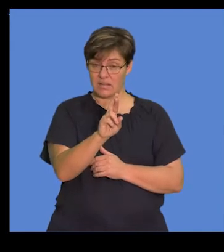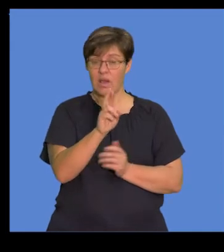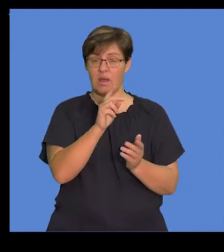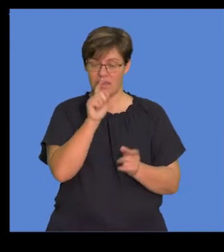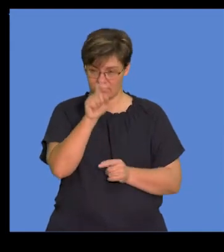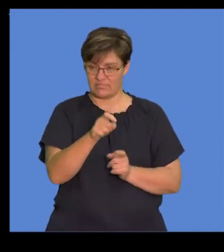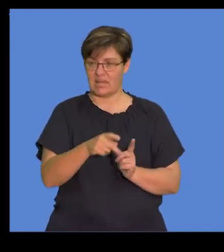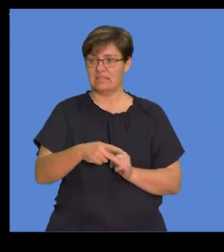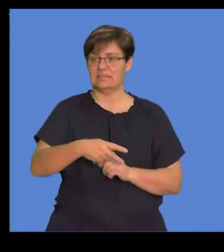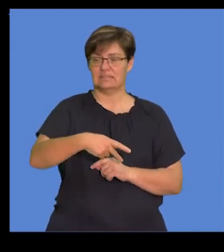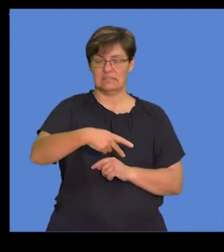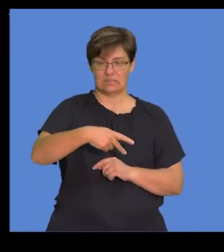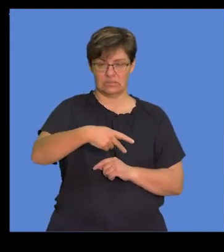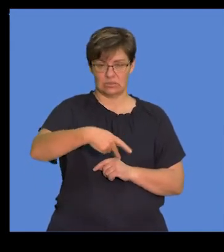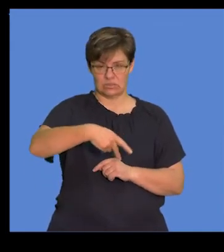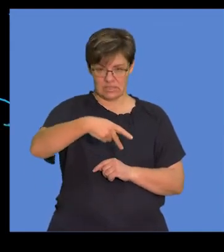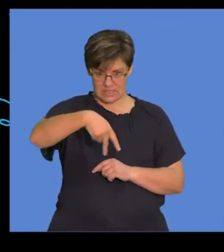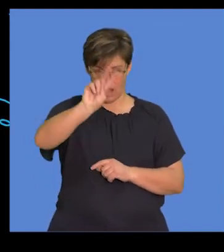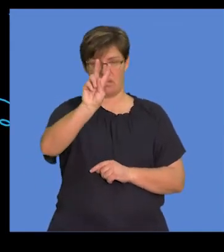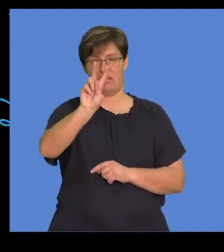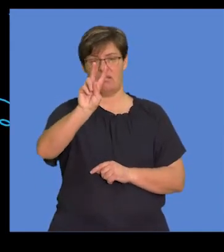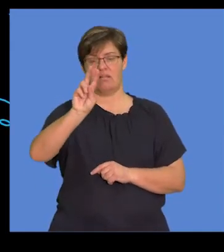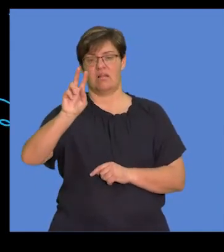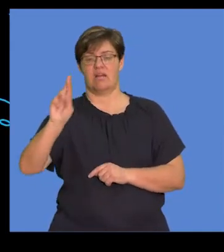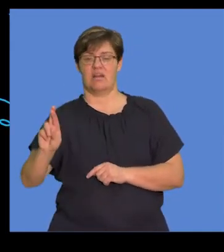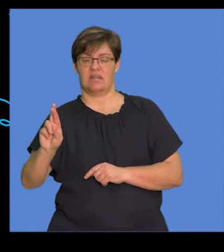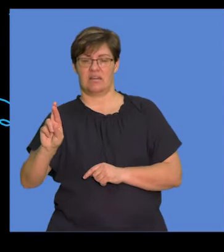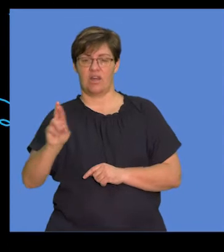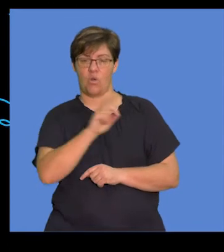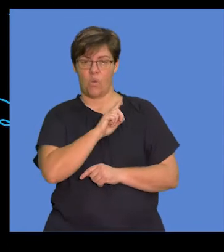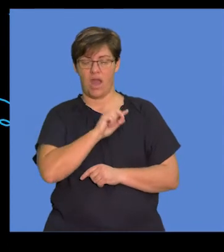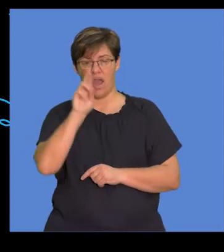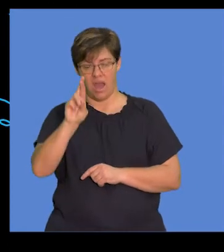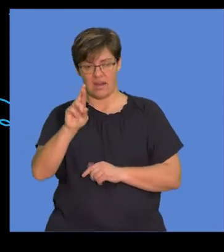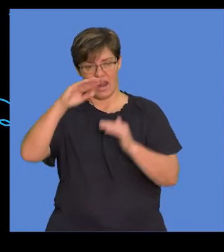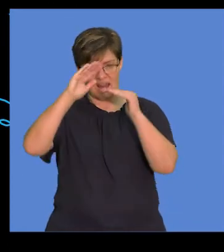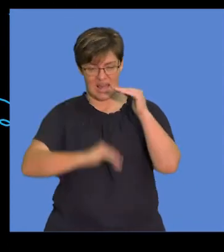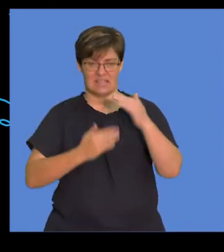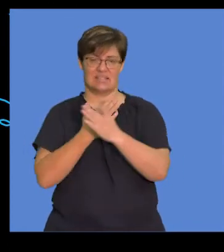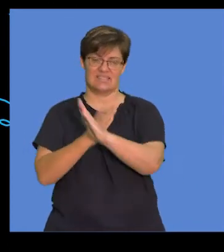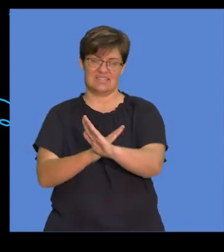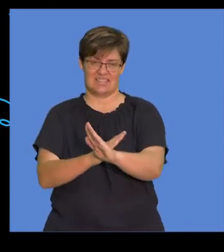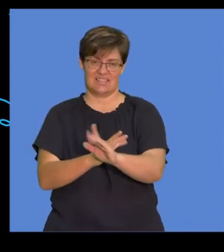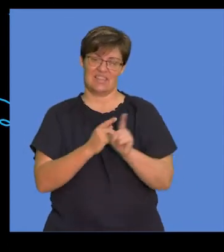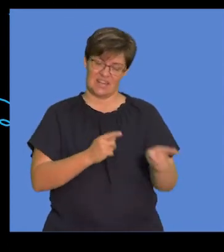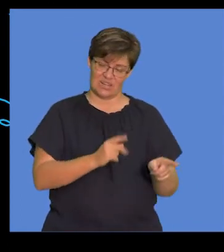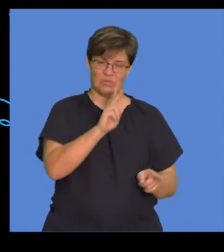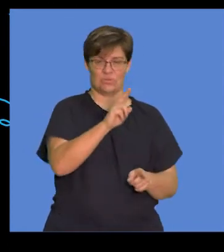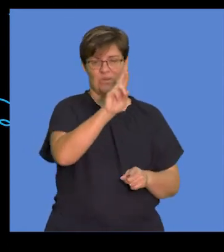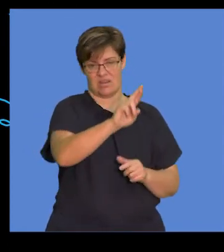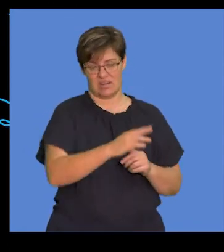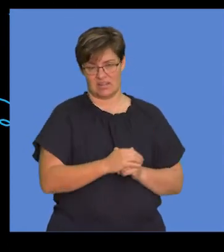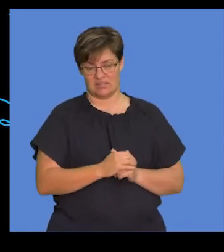R, it must actually be double the current that goes through 2R, because R is less resistance